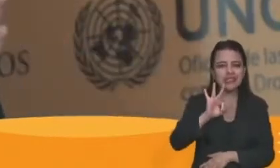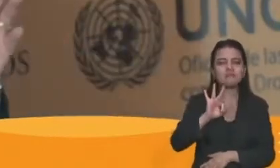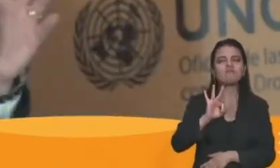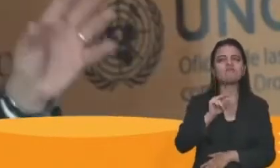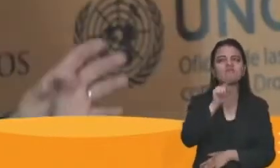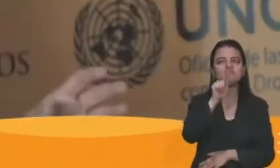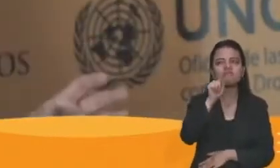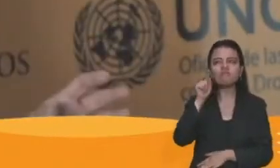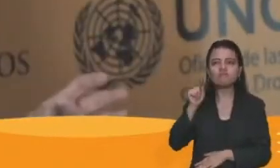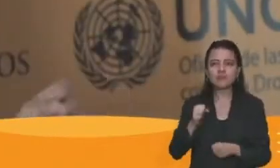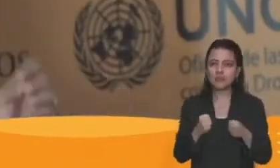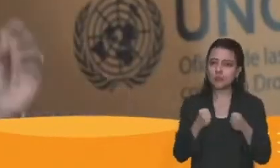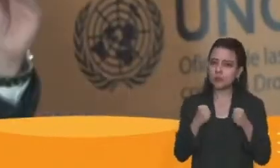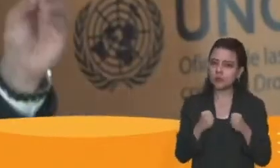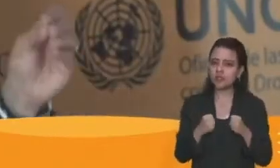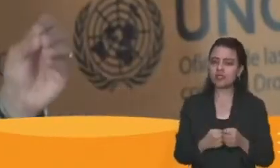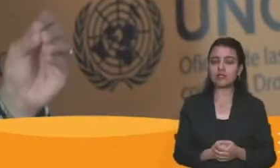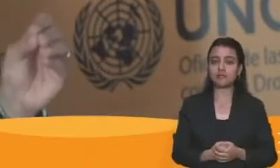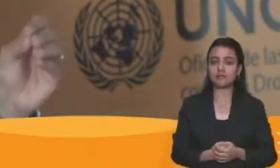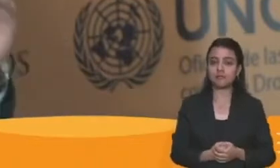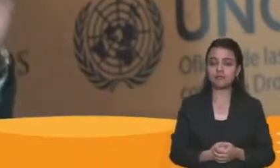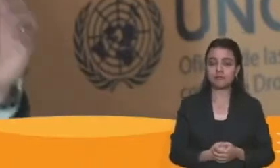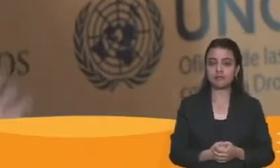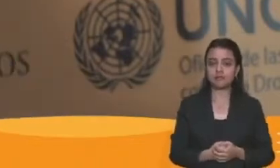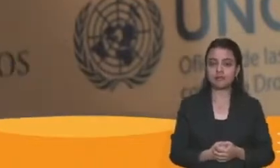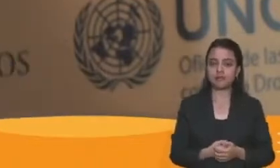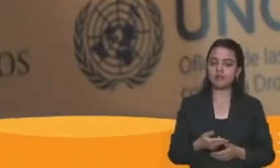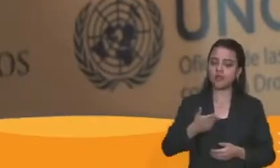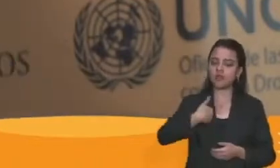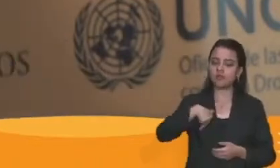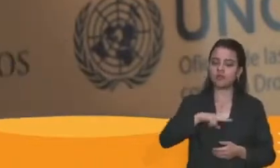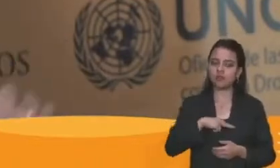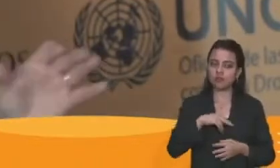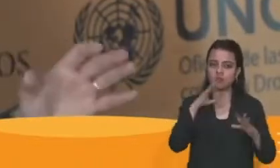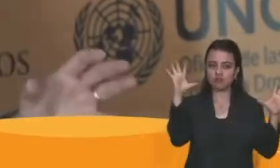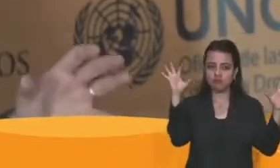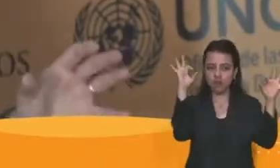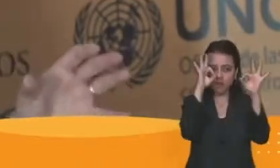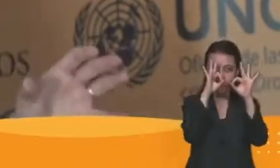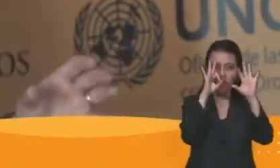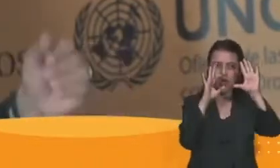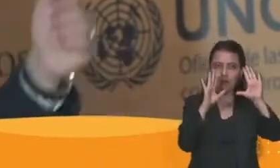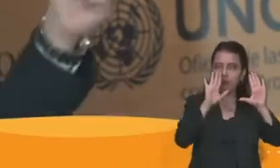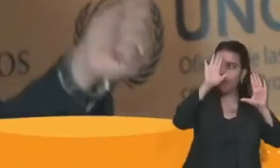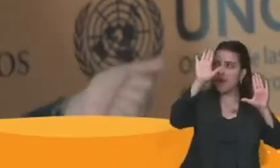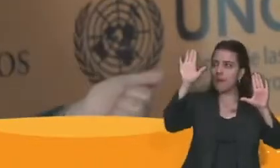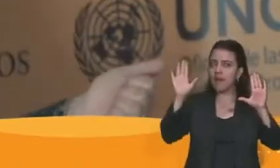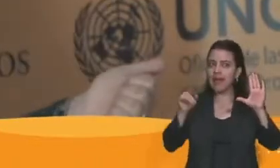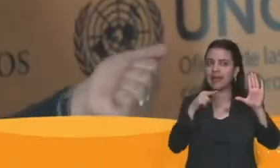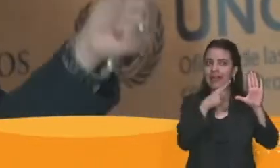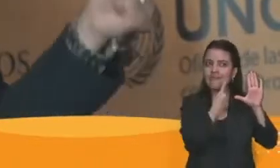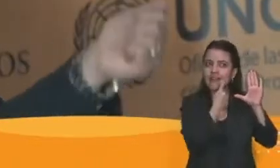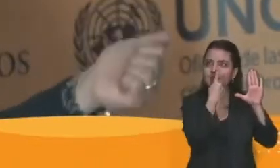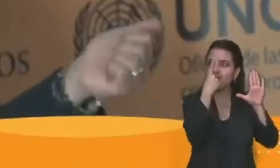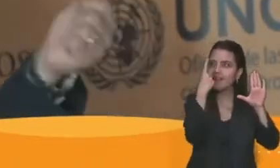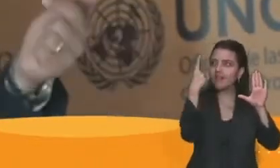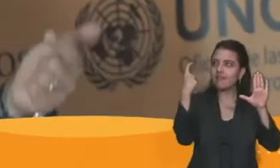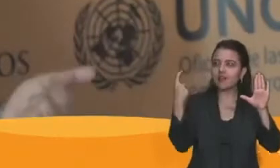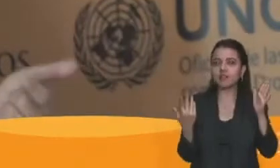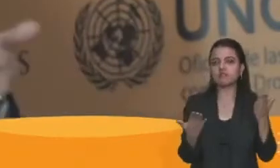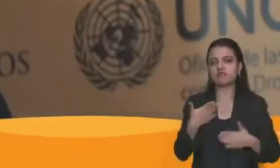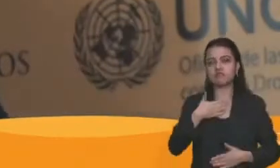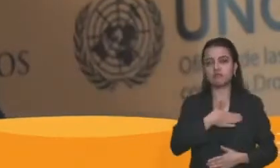is that just in these 3 departments where we have focused our formulation